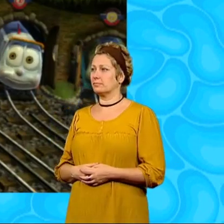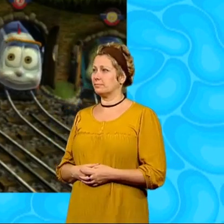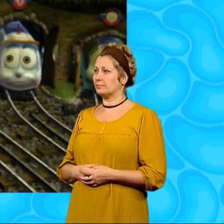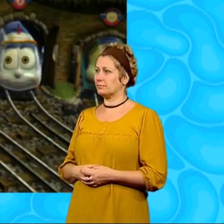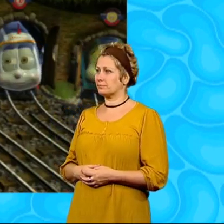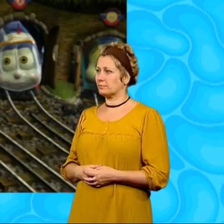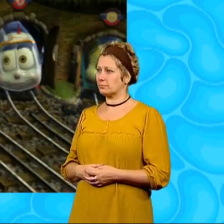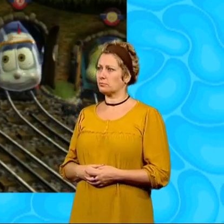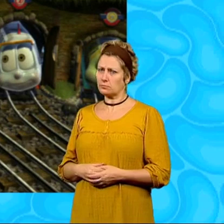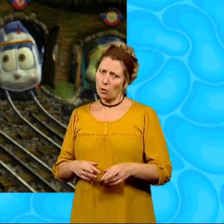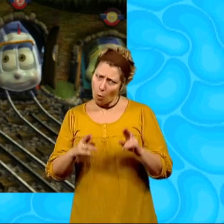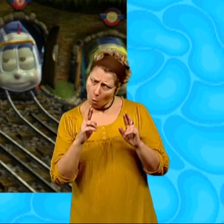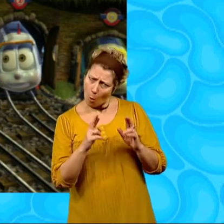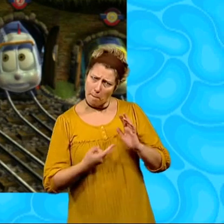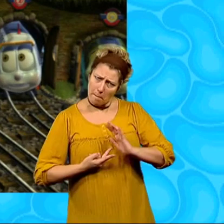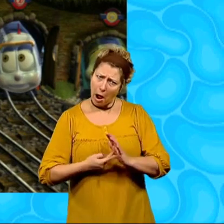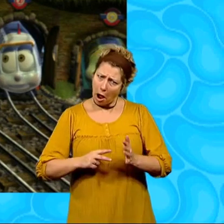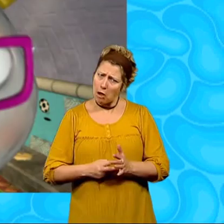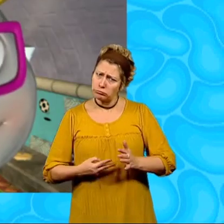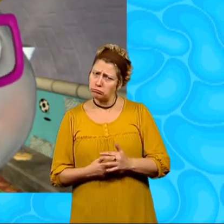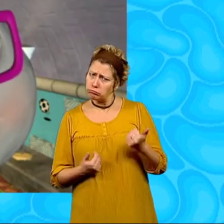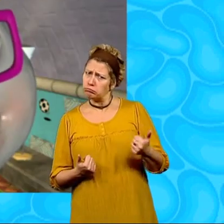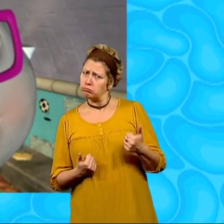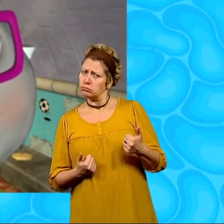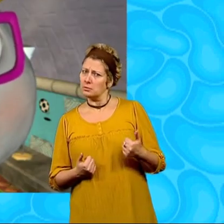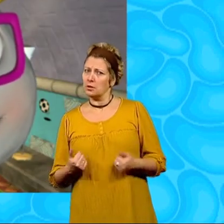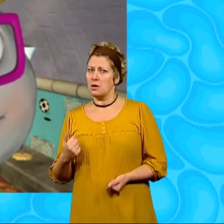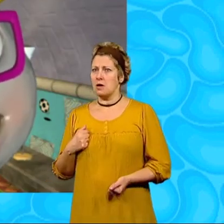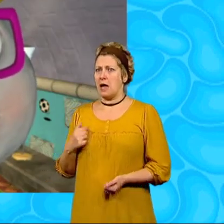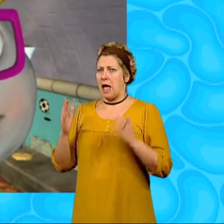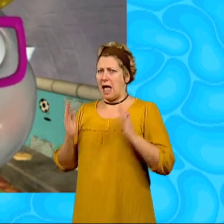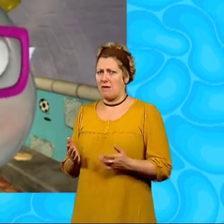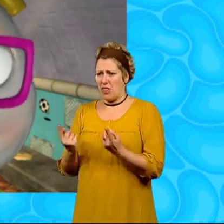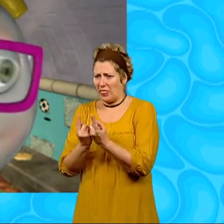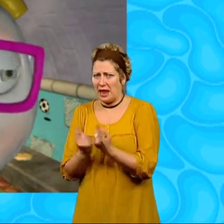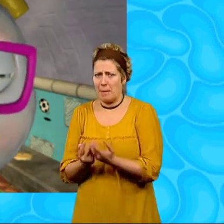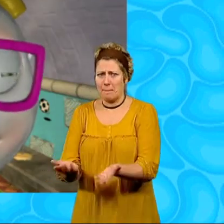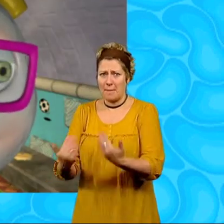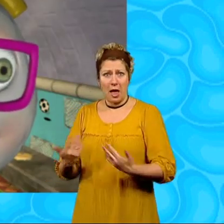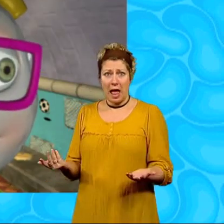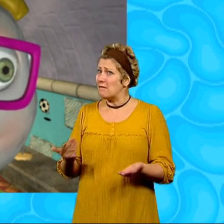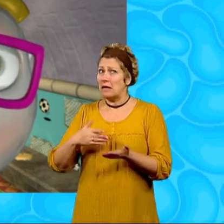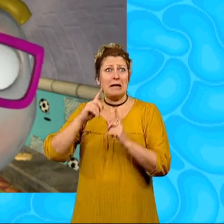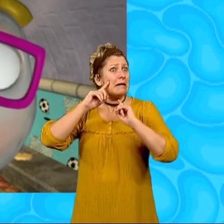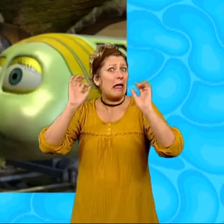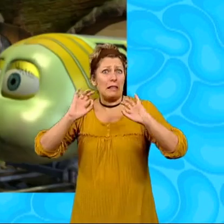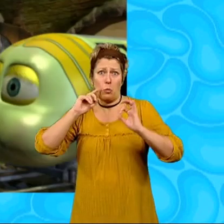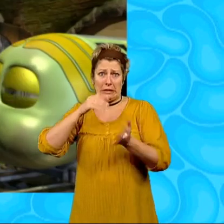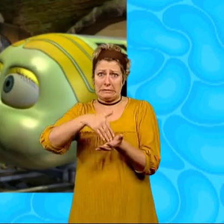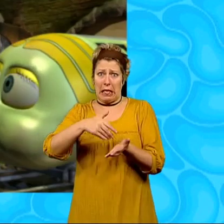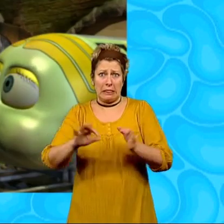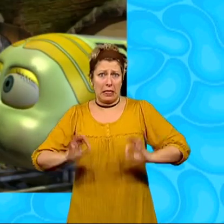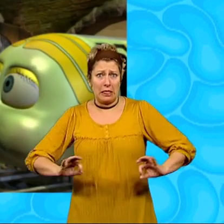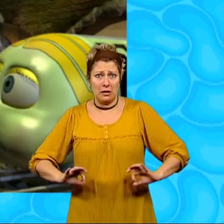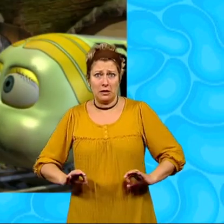I hope this plan works, Bakerloo. We've got to get our jumble back or there'll be no sale tomorrow. And